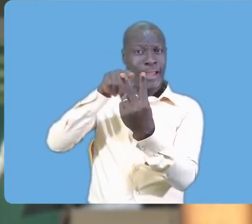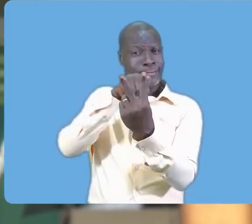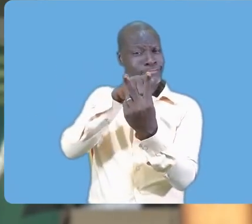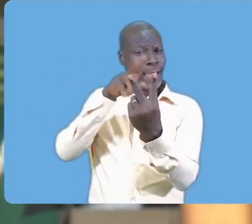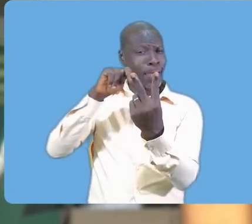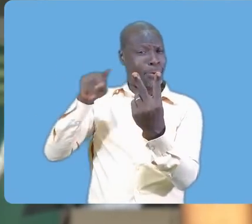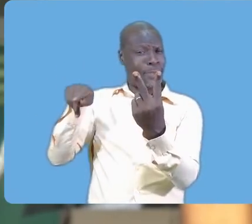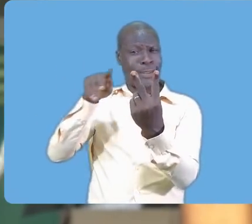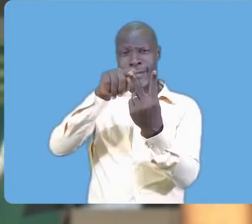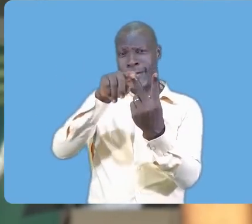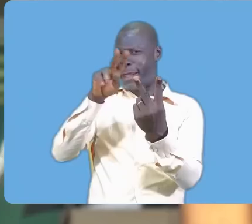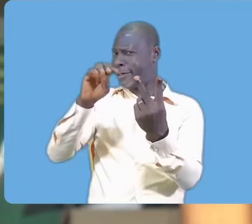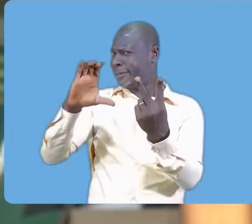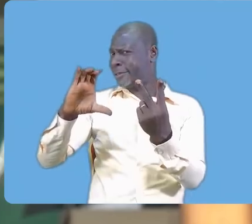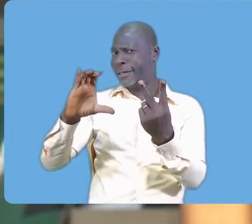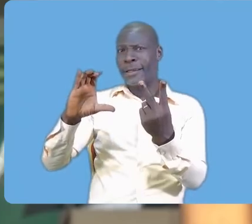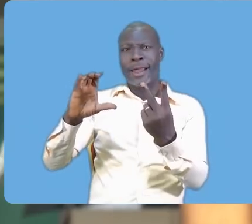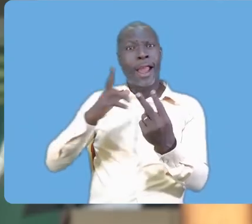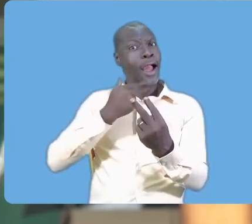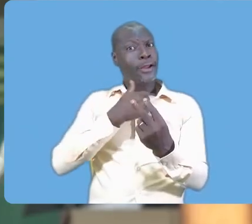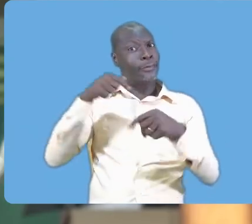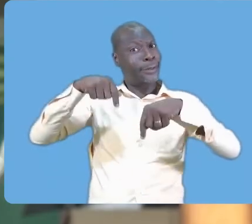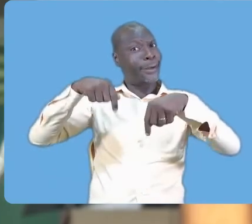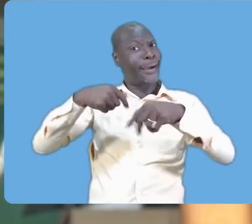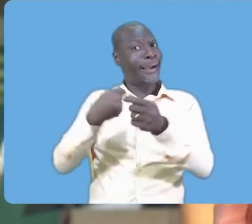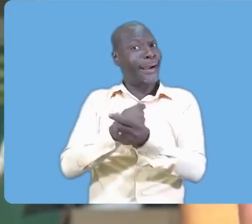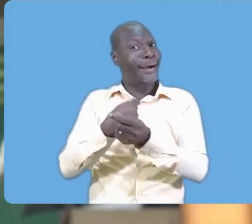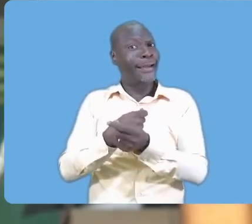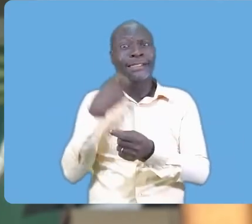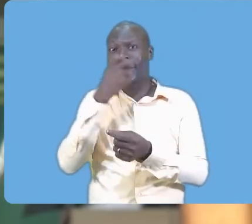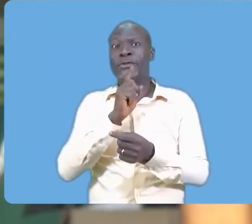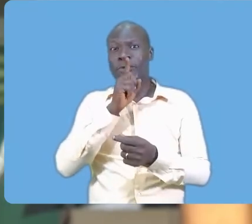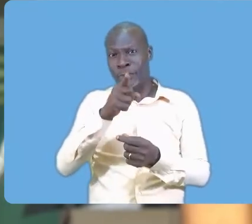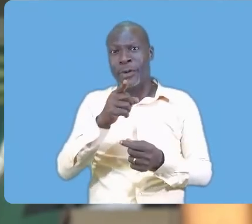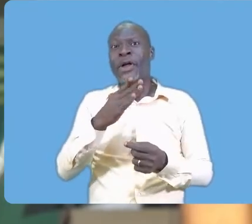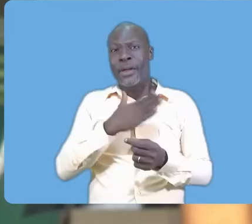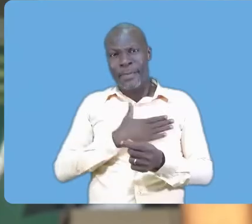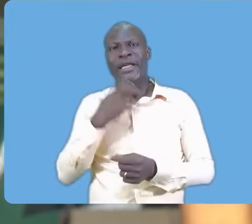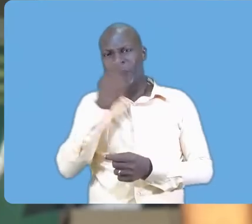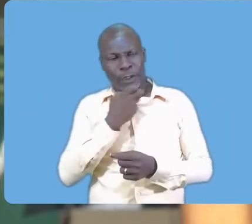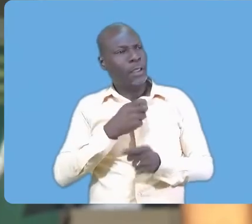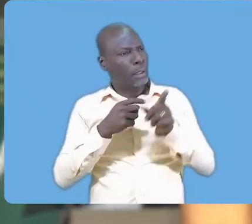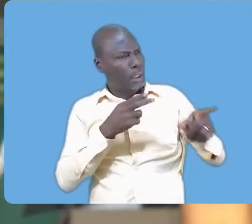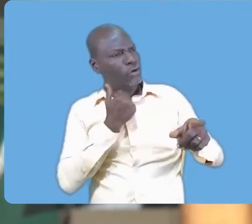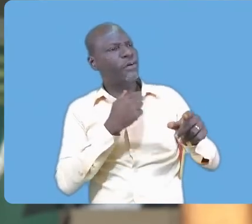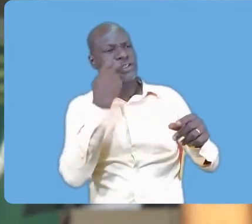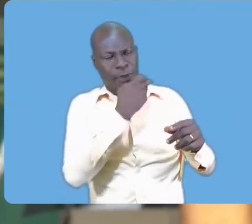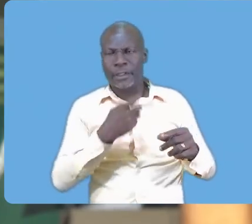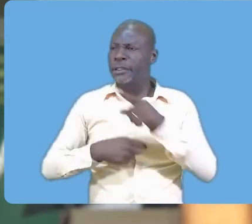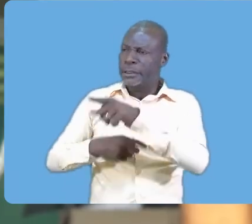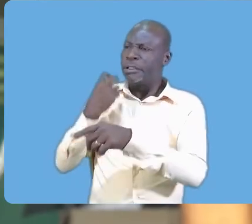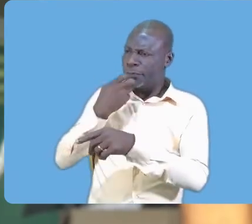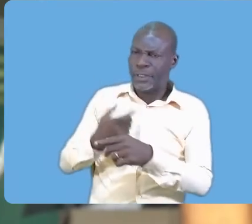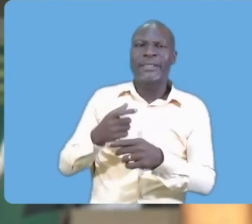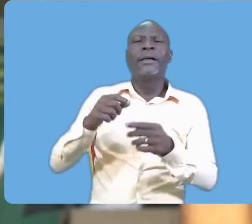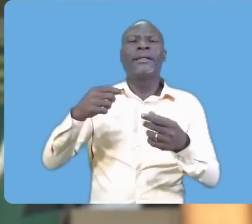sanka asofo e wo gana ha ebedi no kra and come me kan no sofo wo yi ka no sofo wo yi ka no sofo wo yi ka